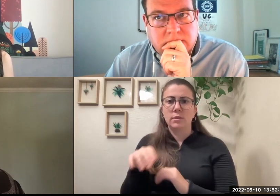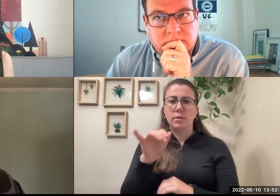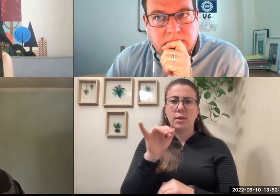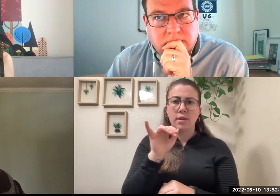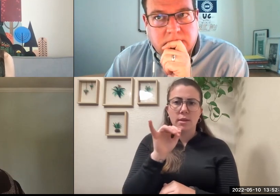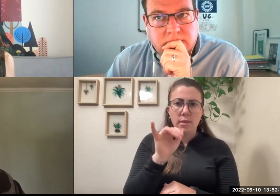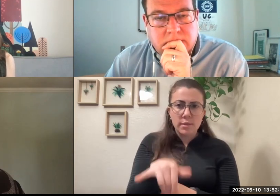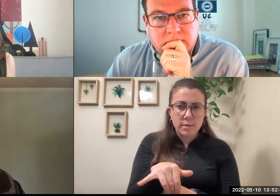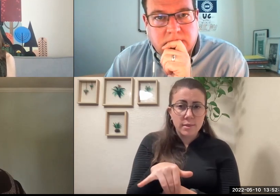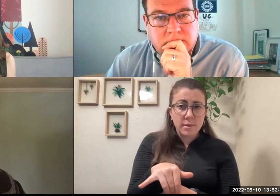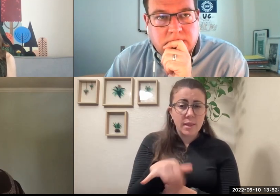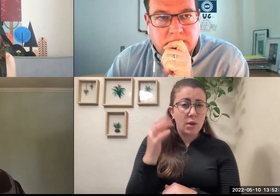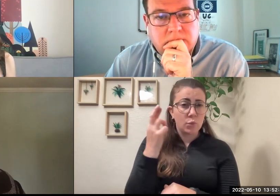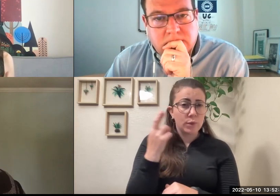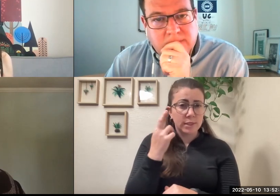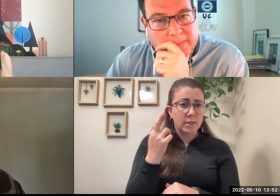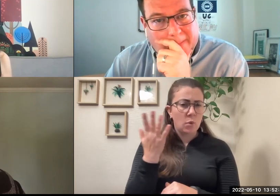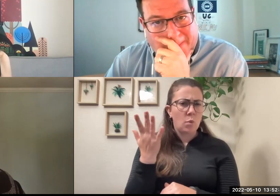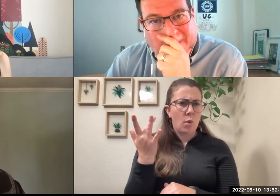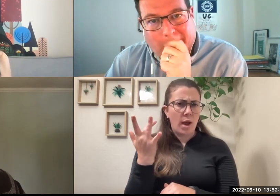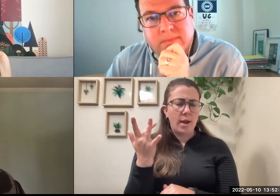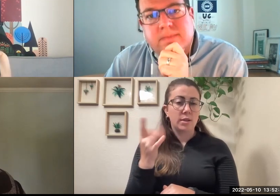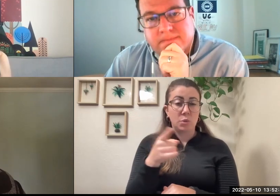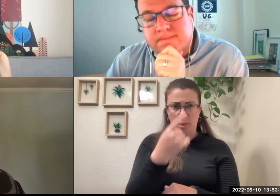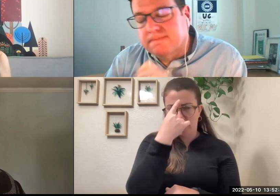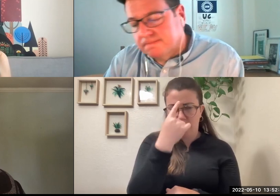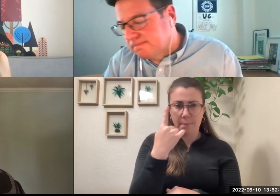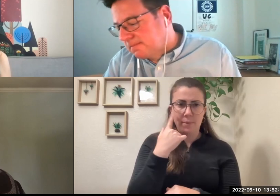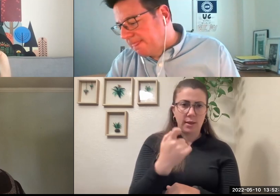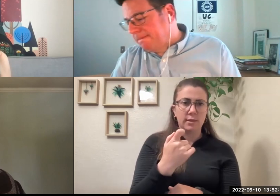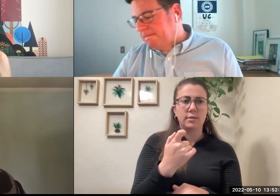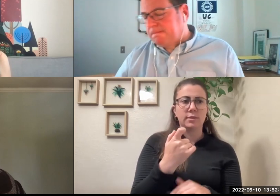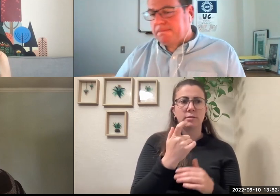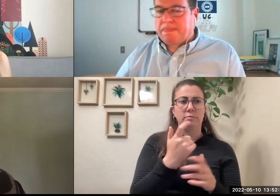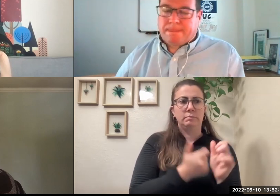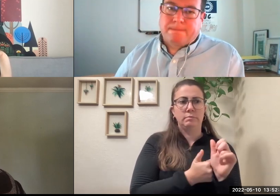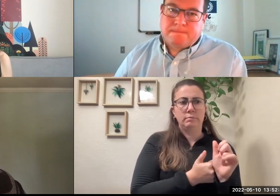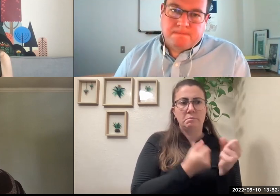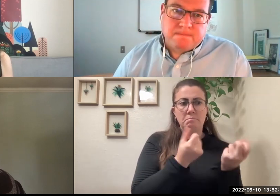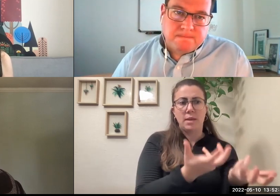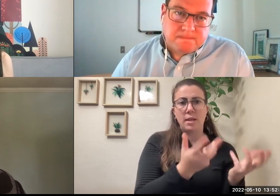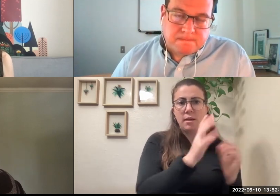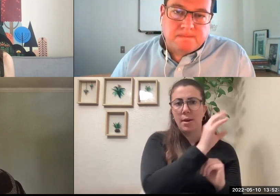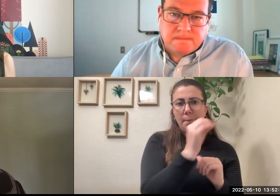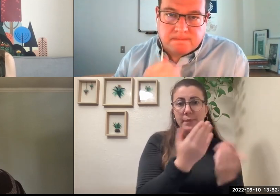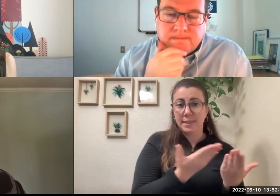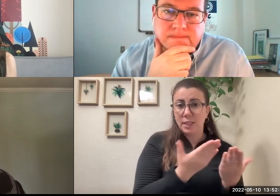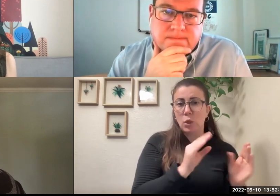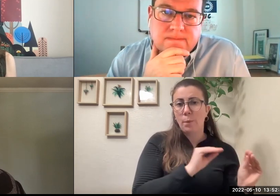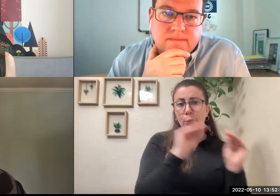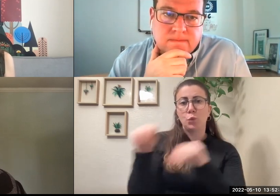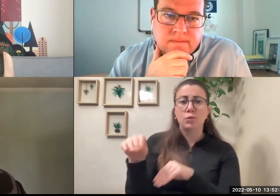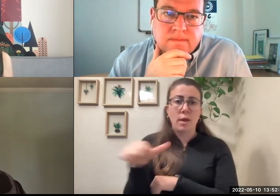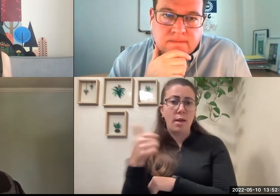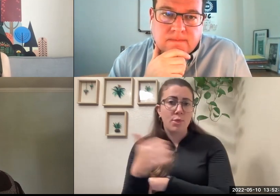from the United States to foreign countries? For example, garment industries are non-existent in the U.S. practically due to them being moved overseas due to the lack